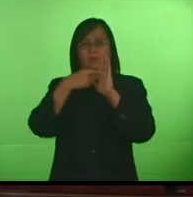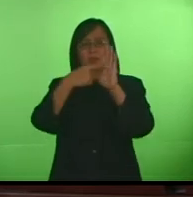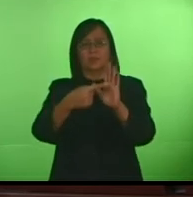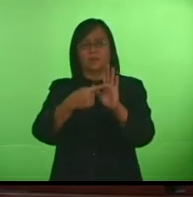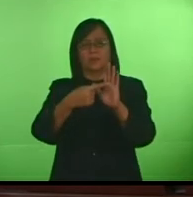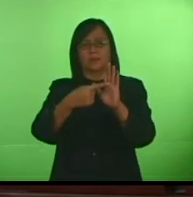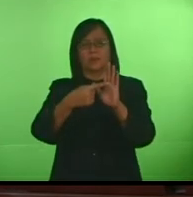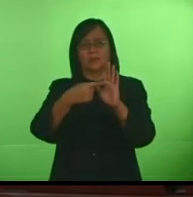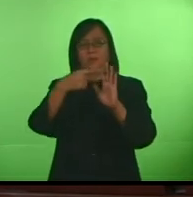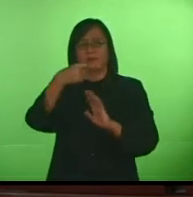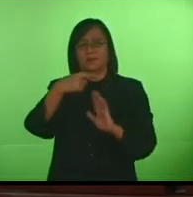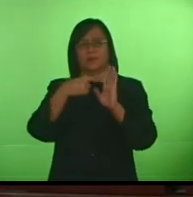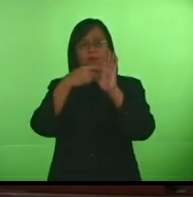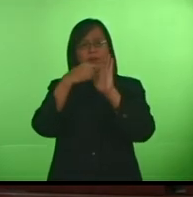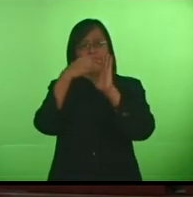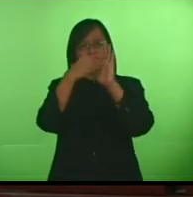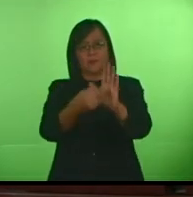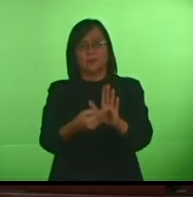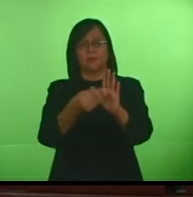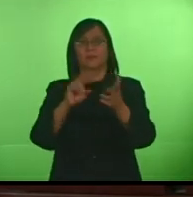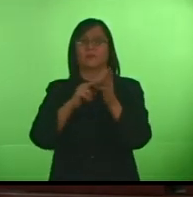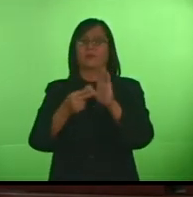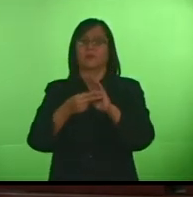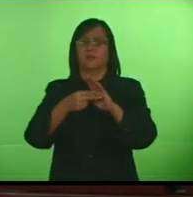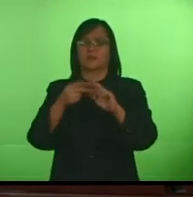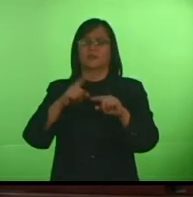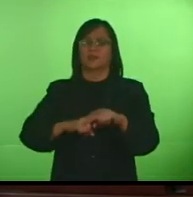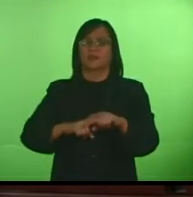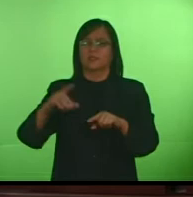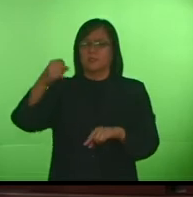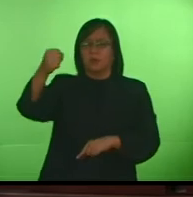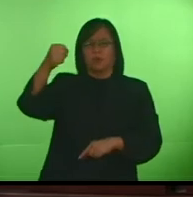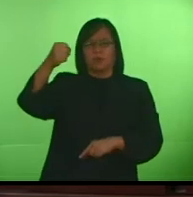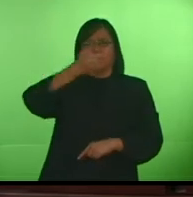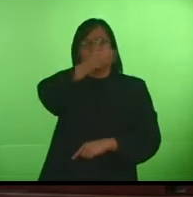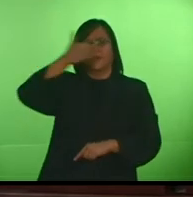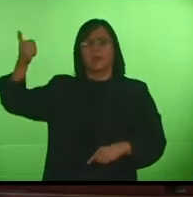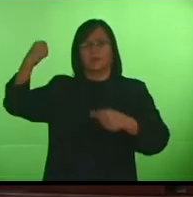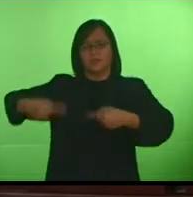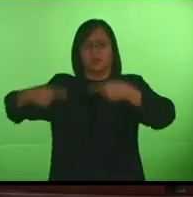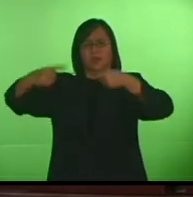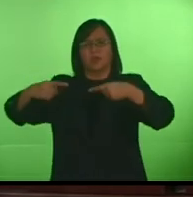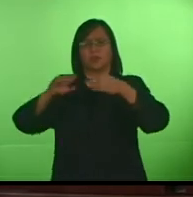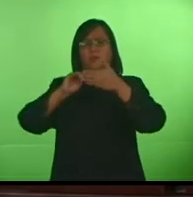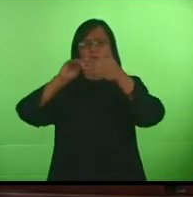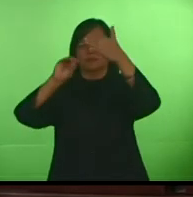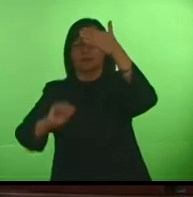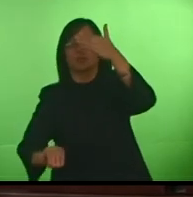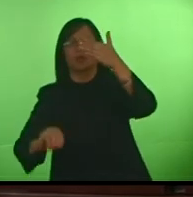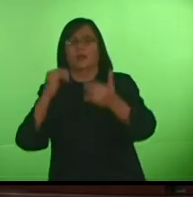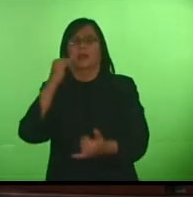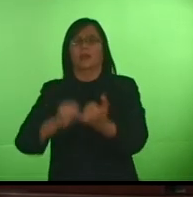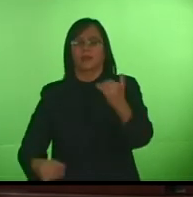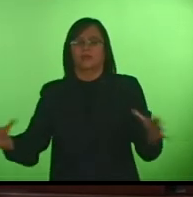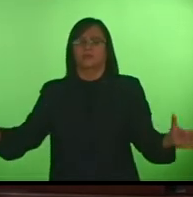strength, meaning to say, saving the best argument for the last or as closure. And last but not least,